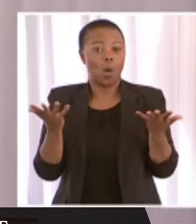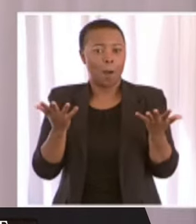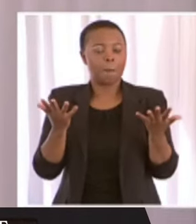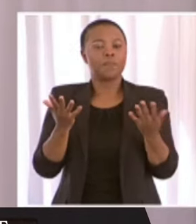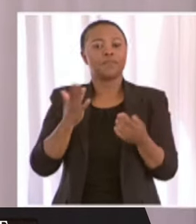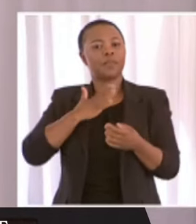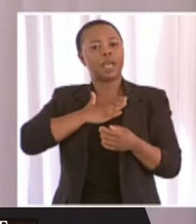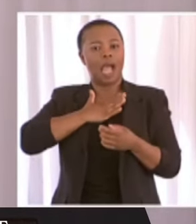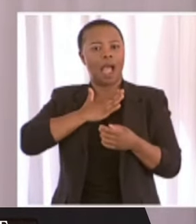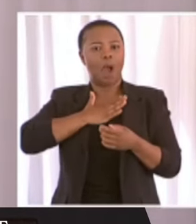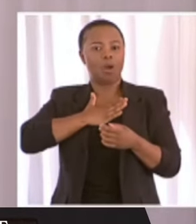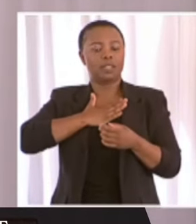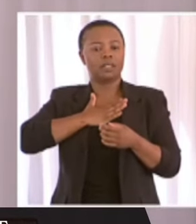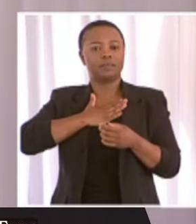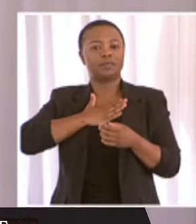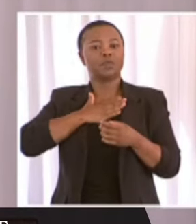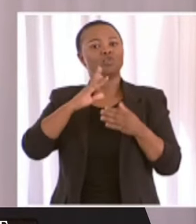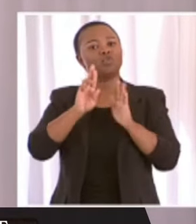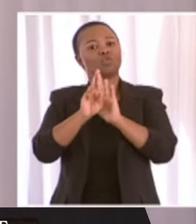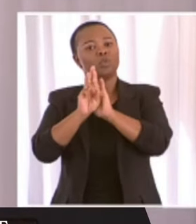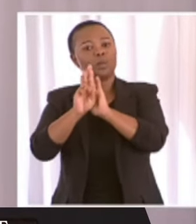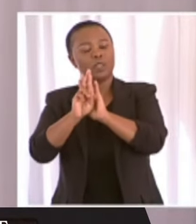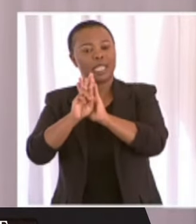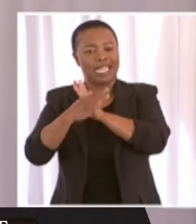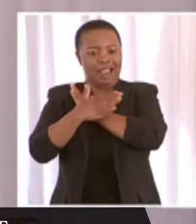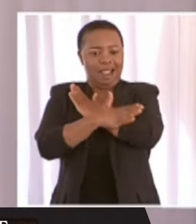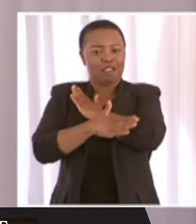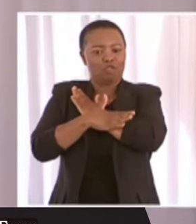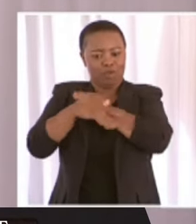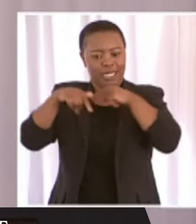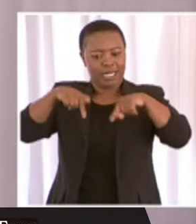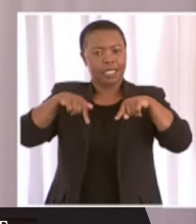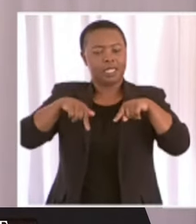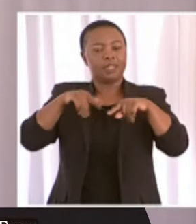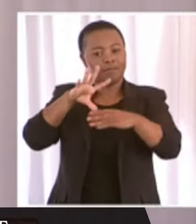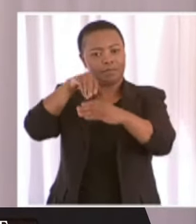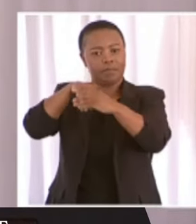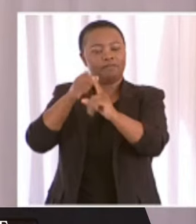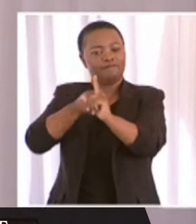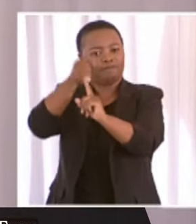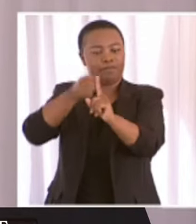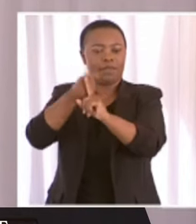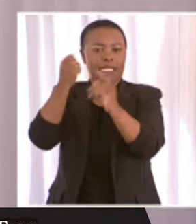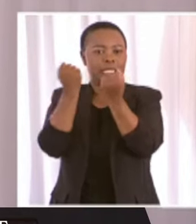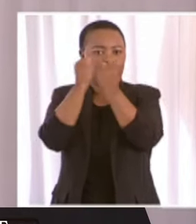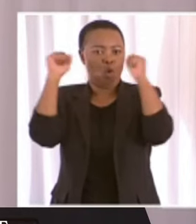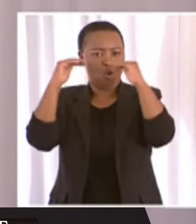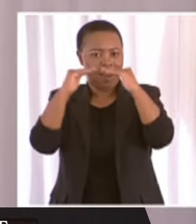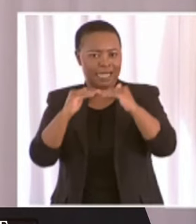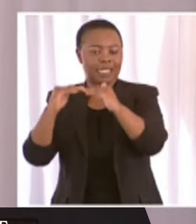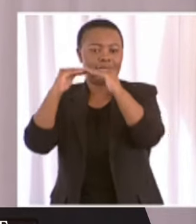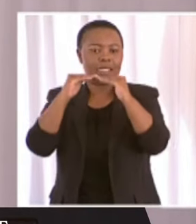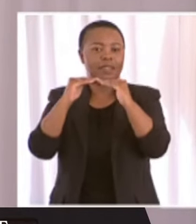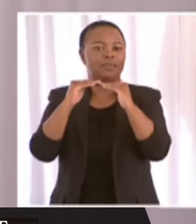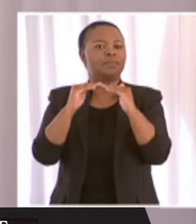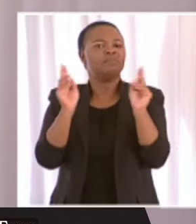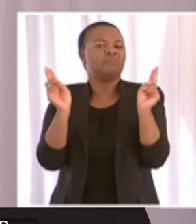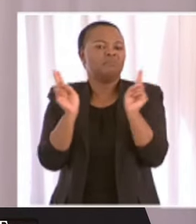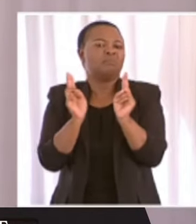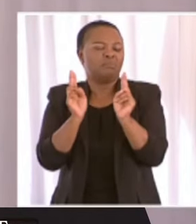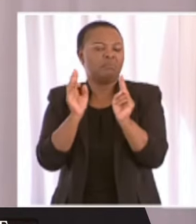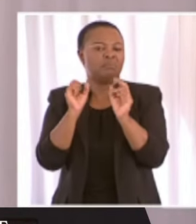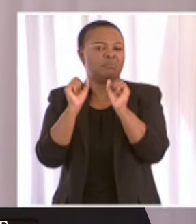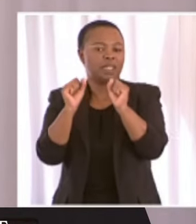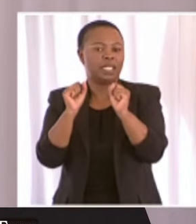failures as stewards of this country's democracy. In short, we need to reclaim the